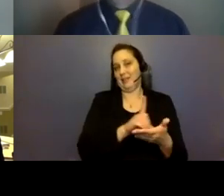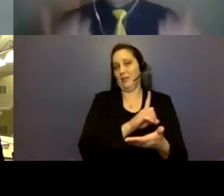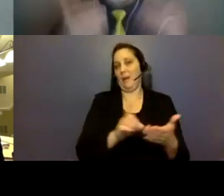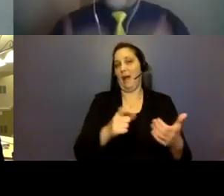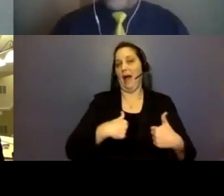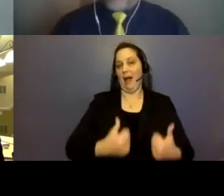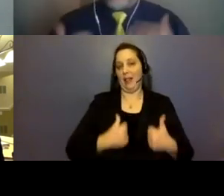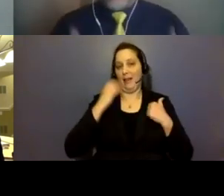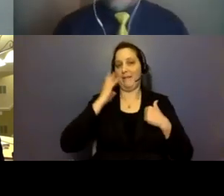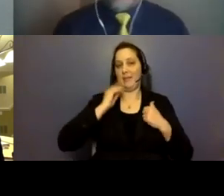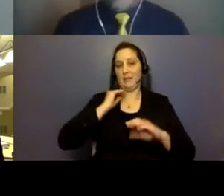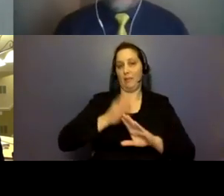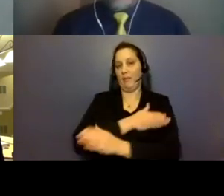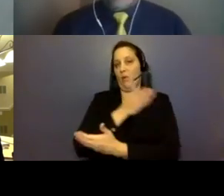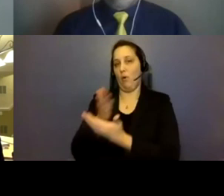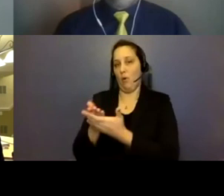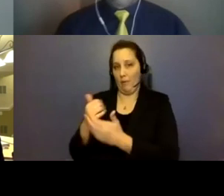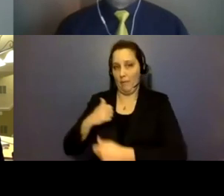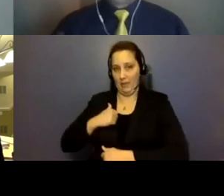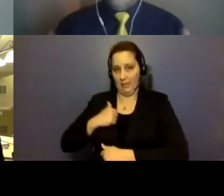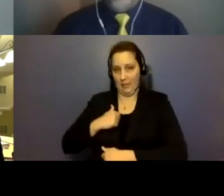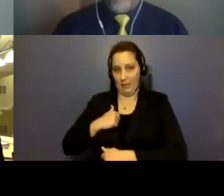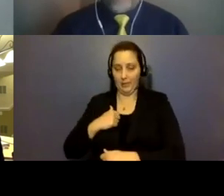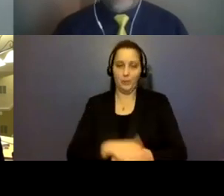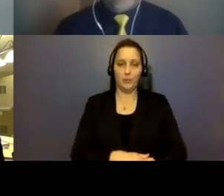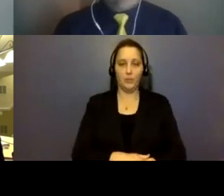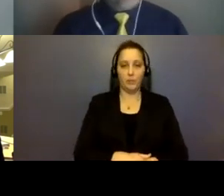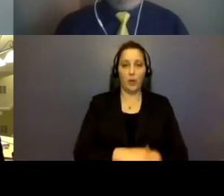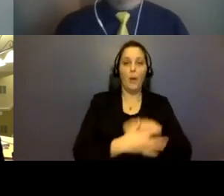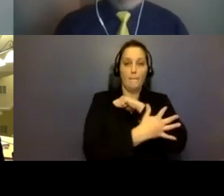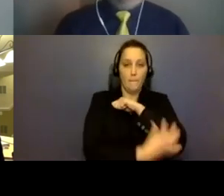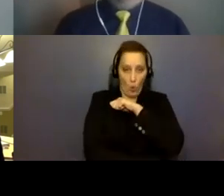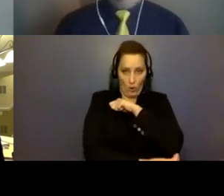lived prior to the military. Poor.